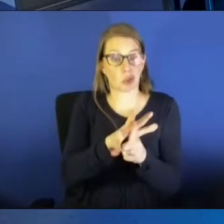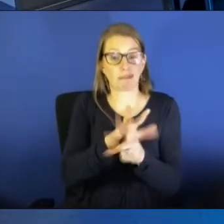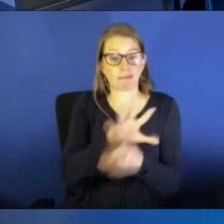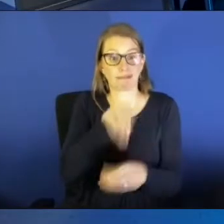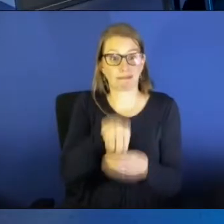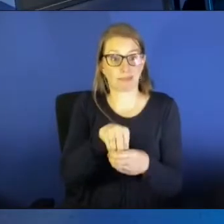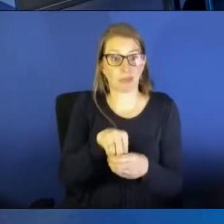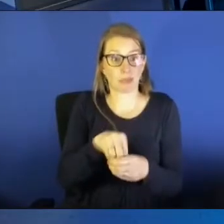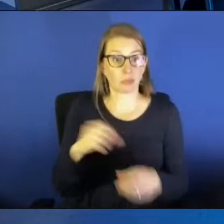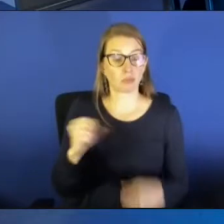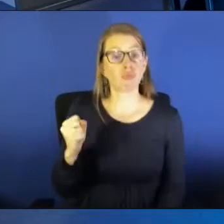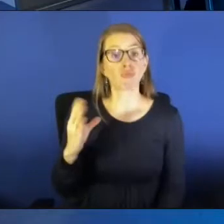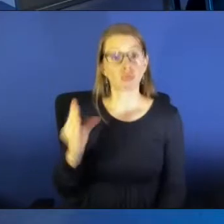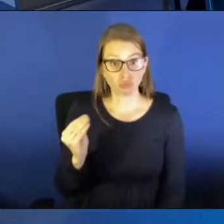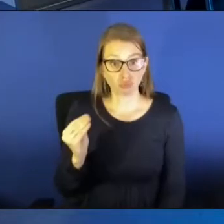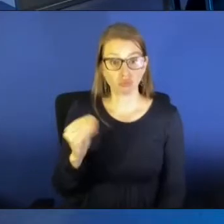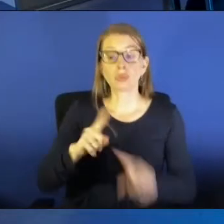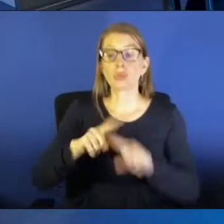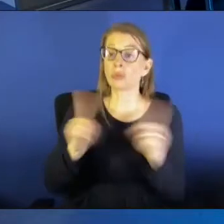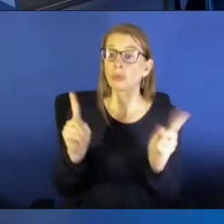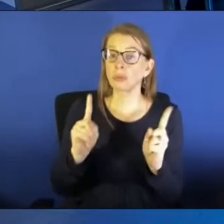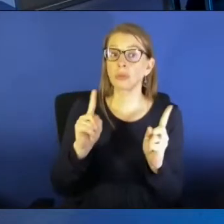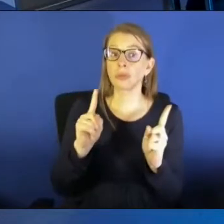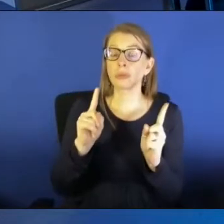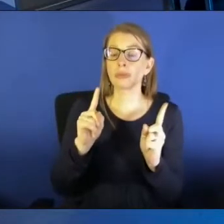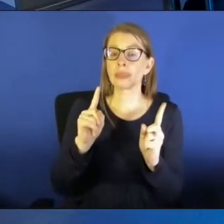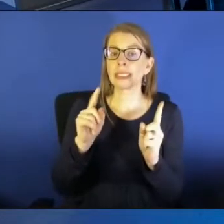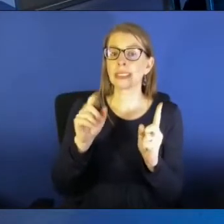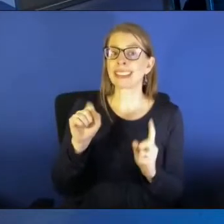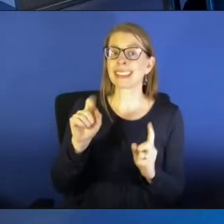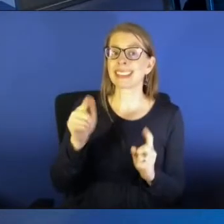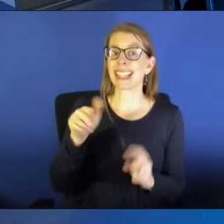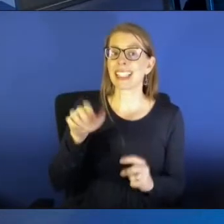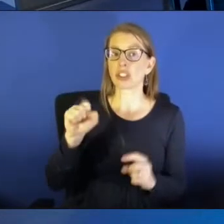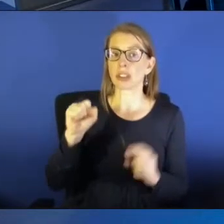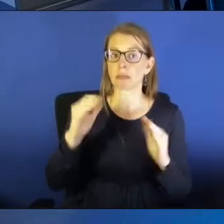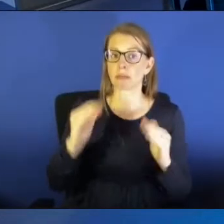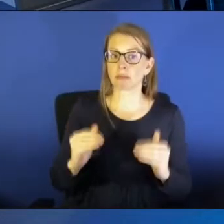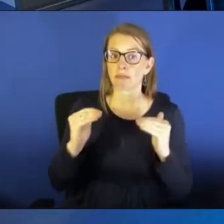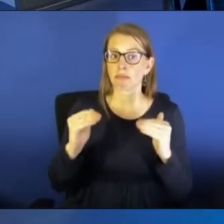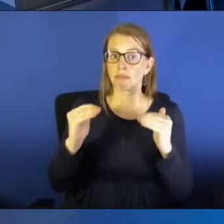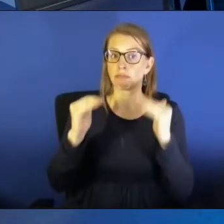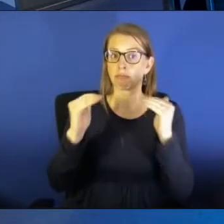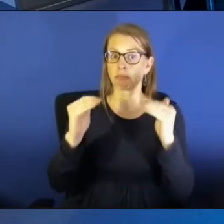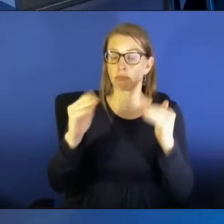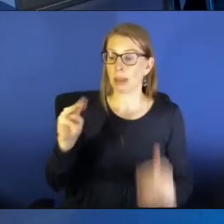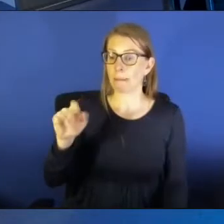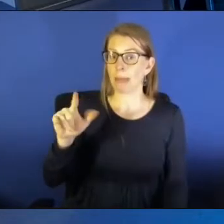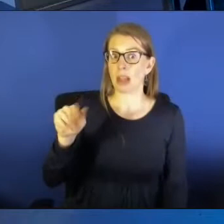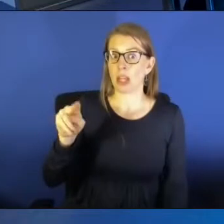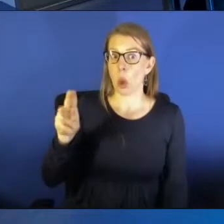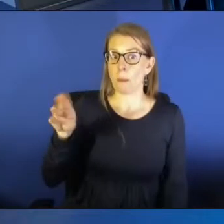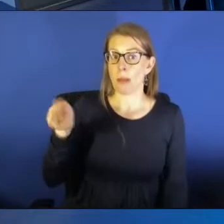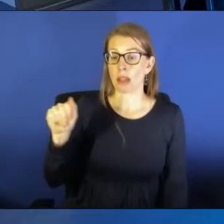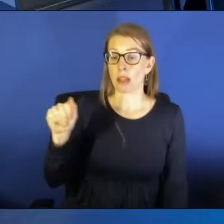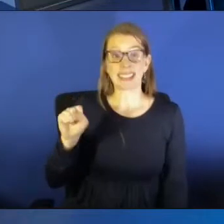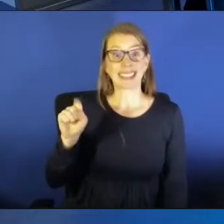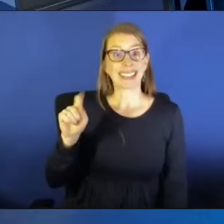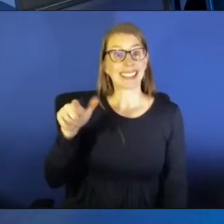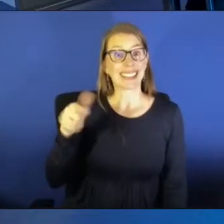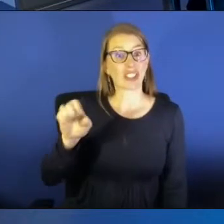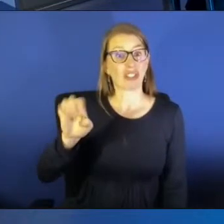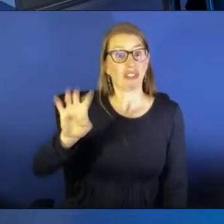are different so-called stages of melanoma, and stage 4 means that the cancer